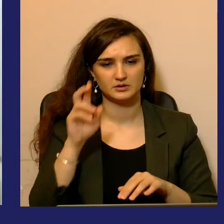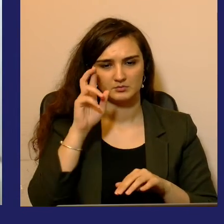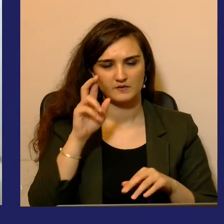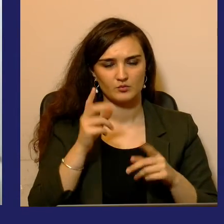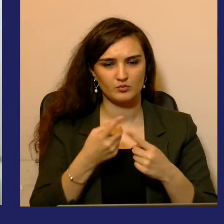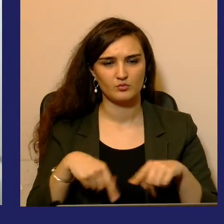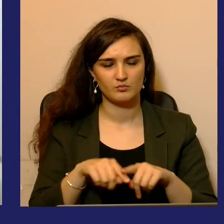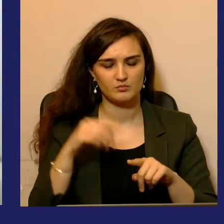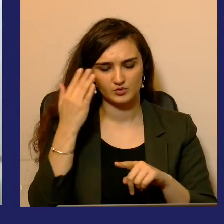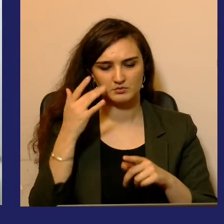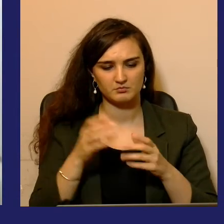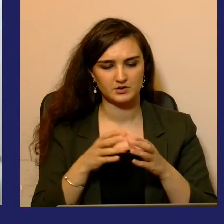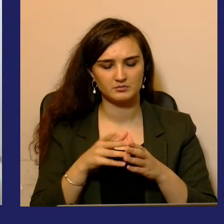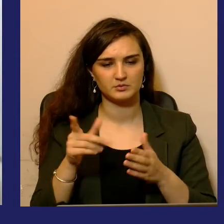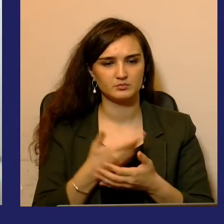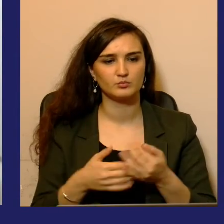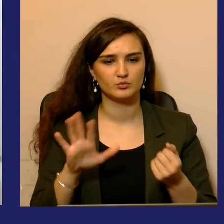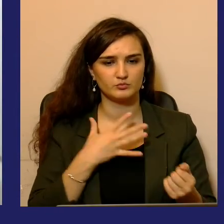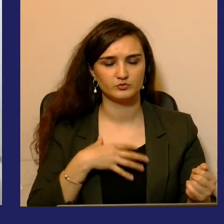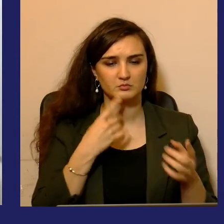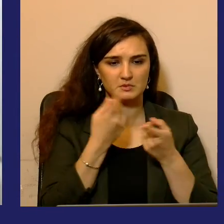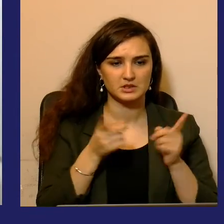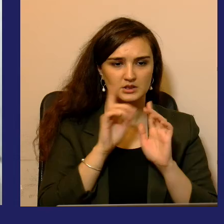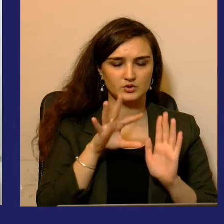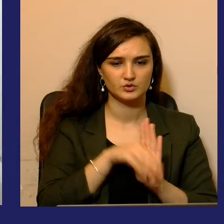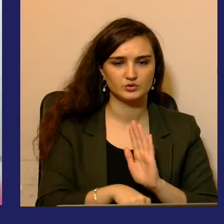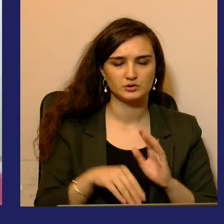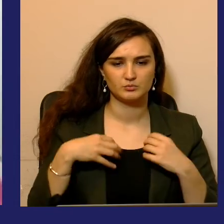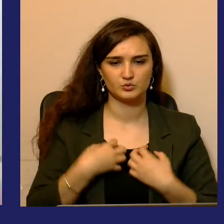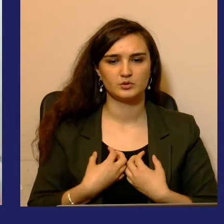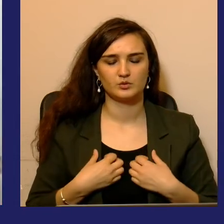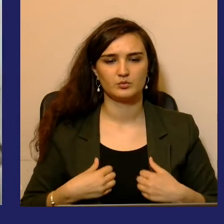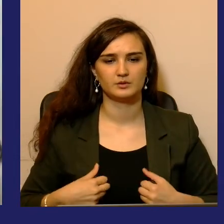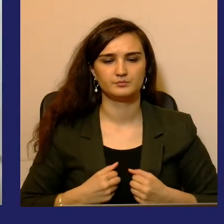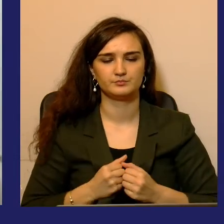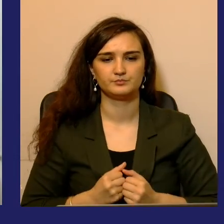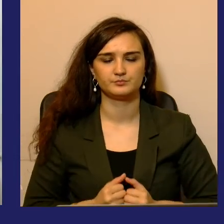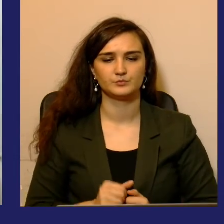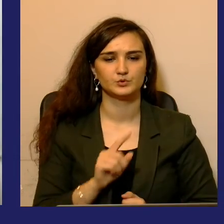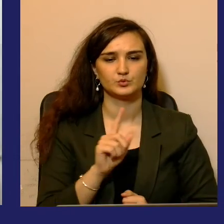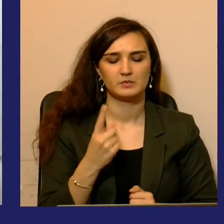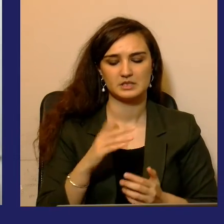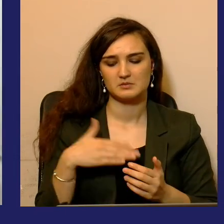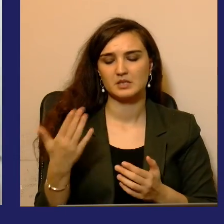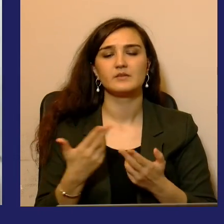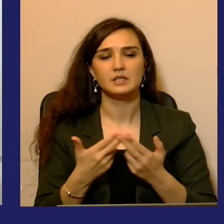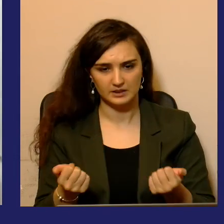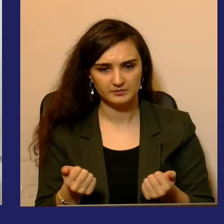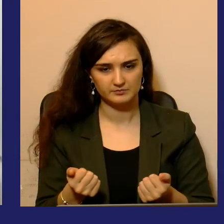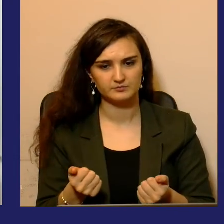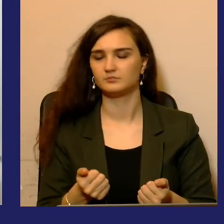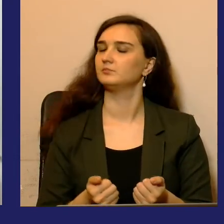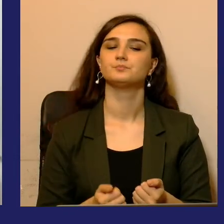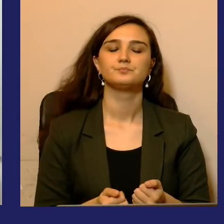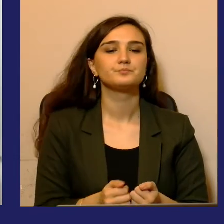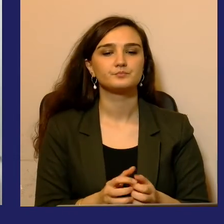activities. In Mexico, I have to say that the sad thing is that there is really no problem with trying to monitor government spending